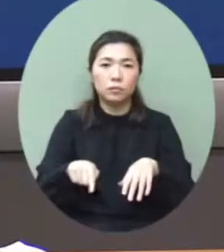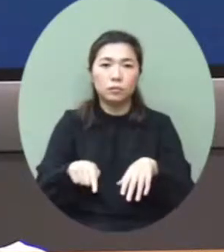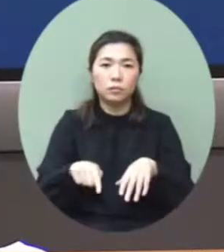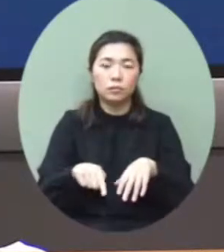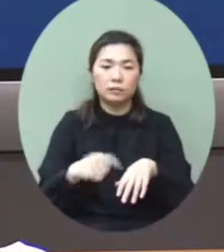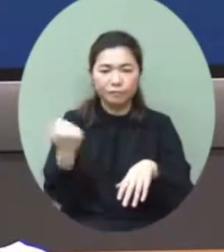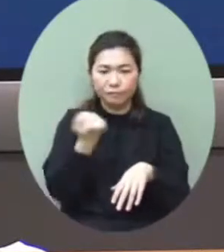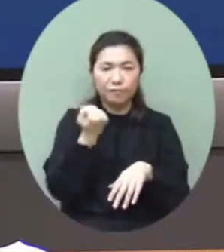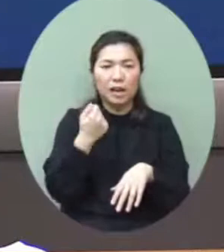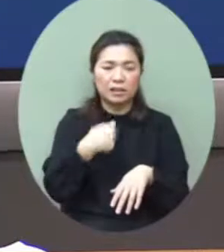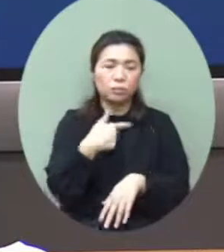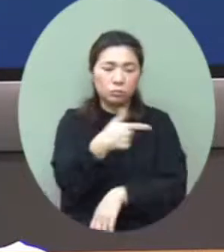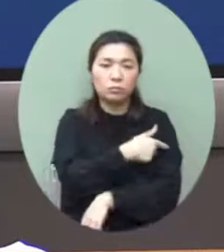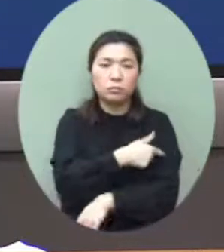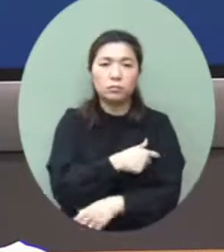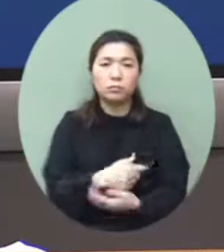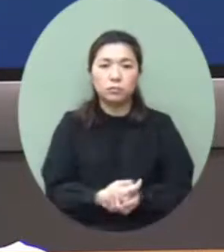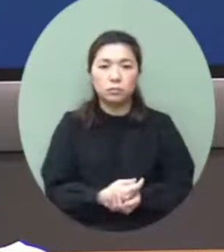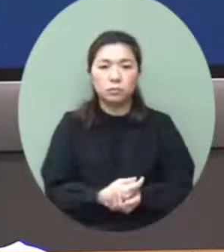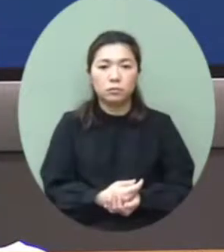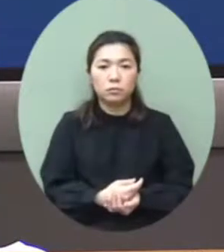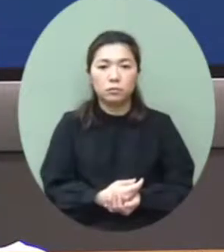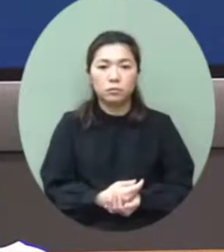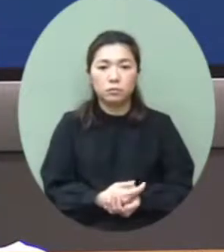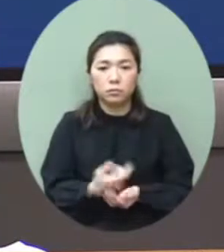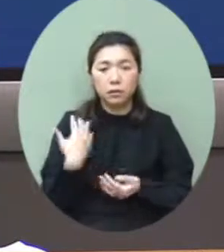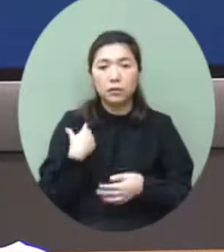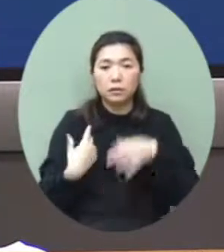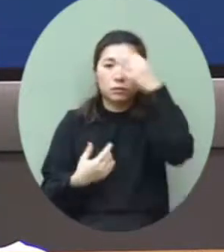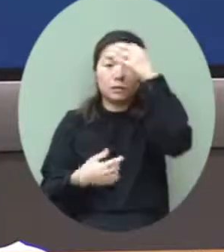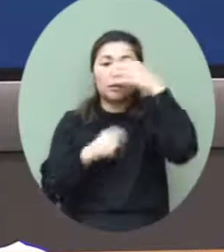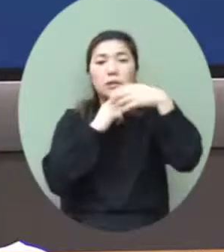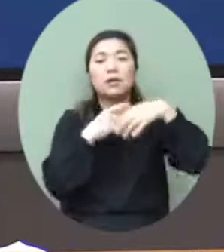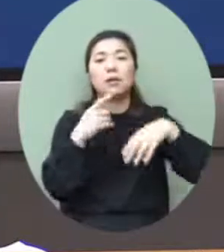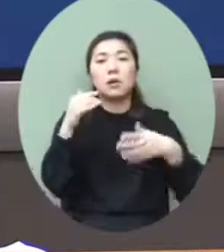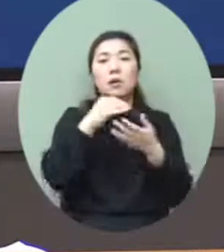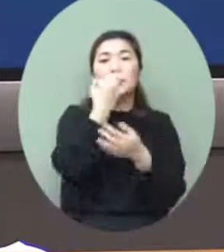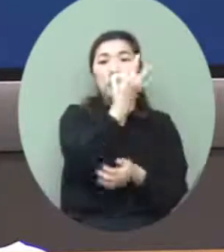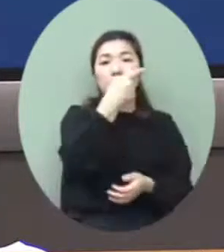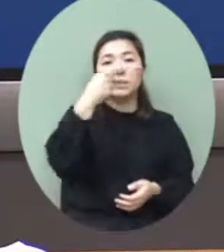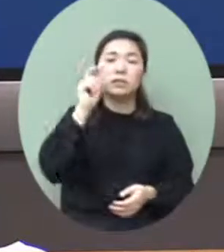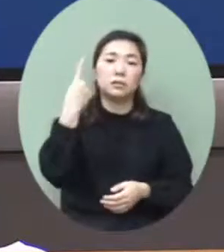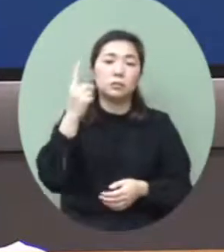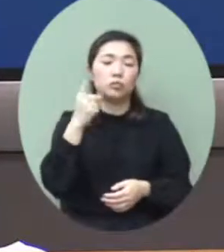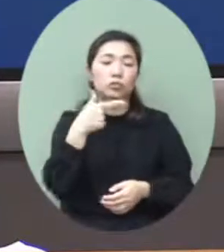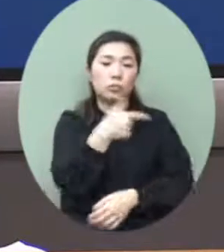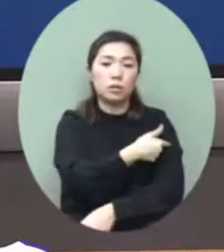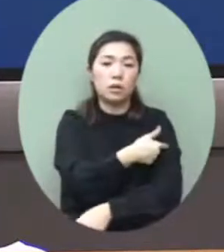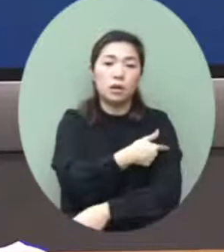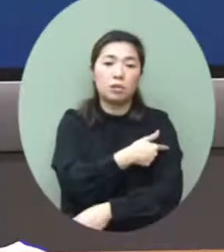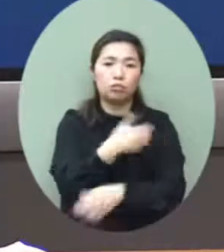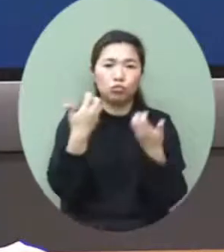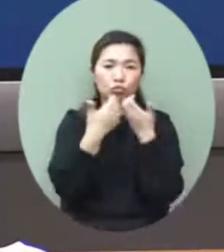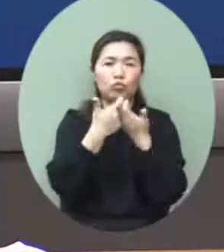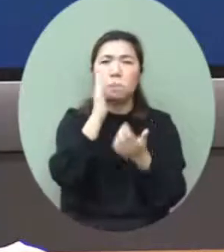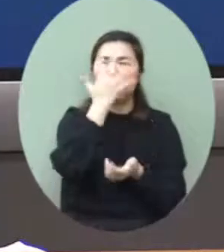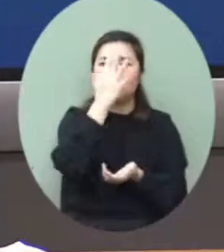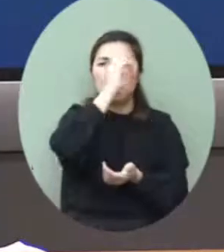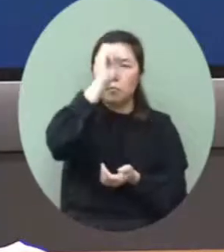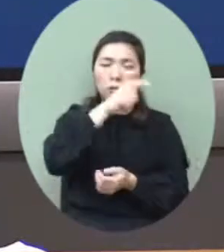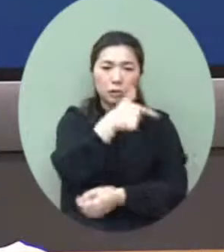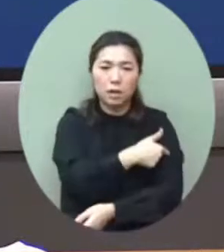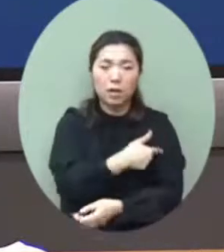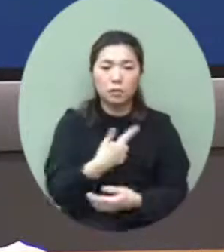shortened. Apart from the elderly, children as a group, we want to boost the vaccination rate